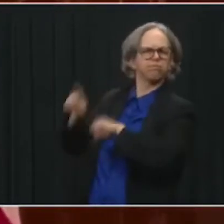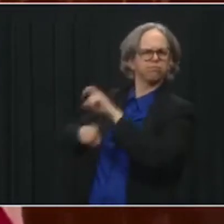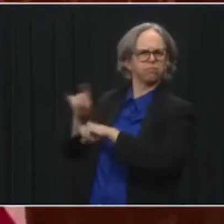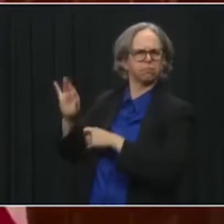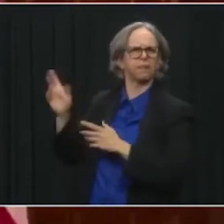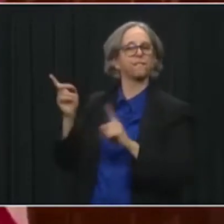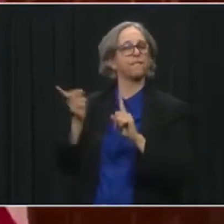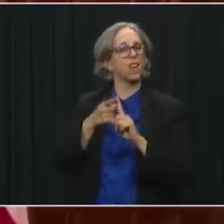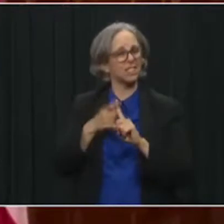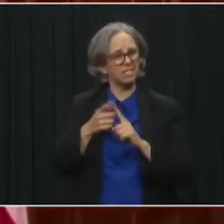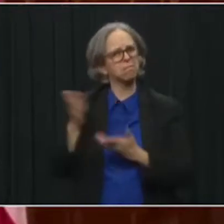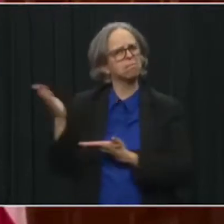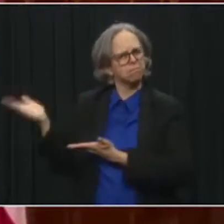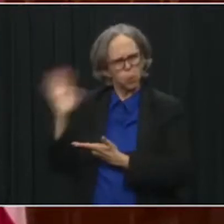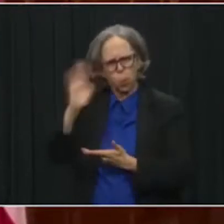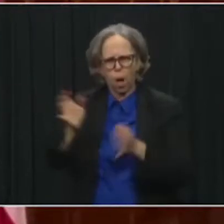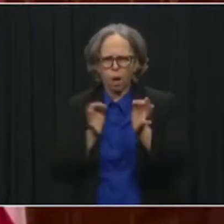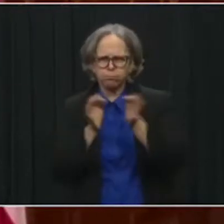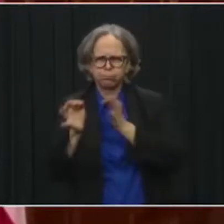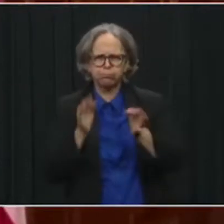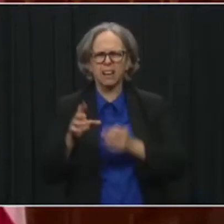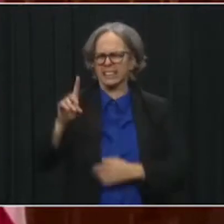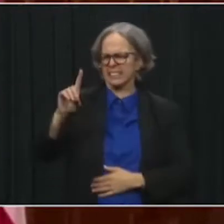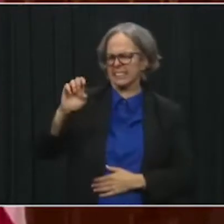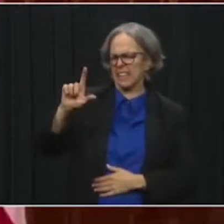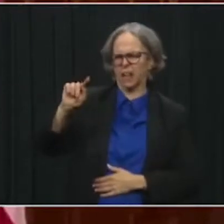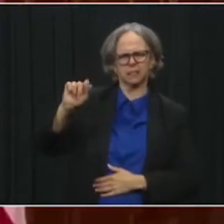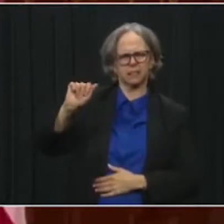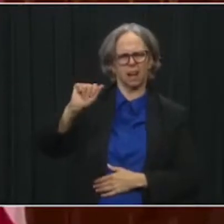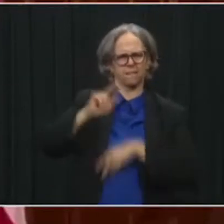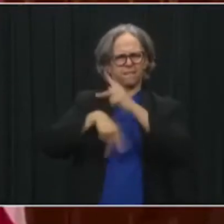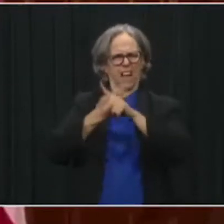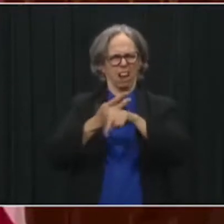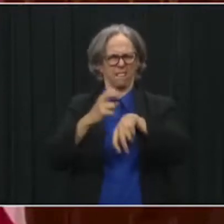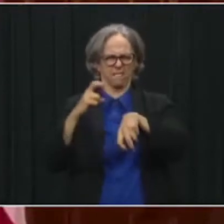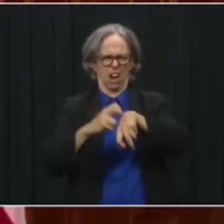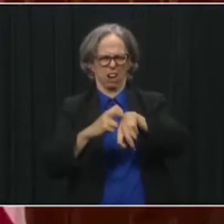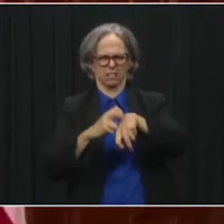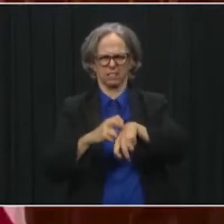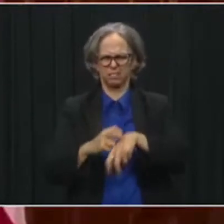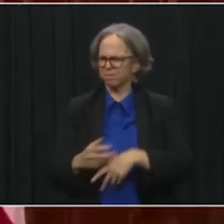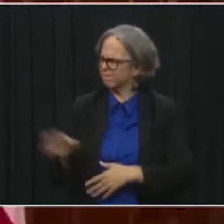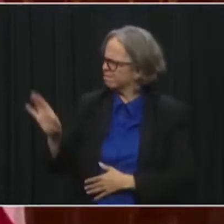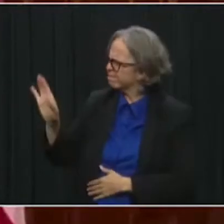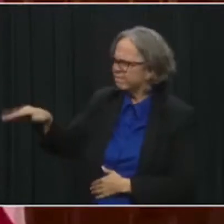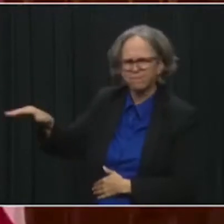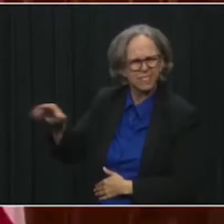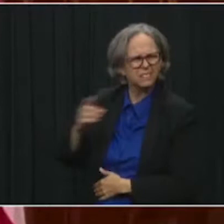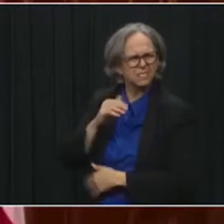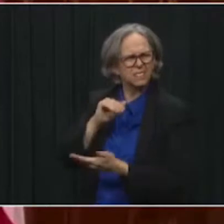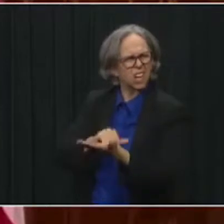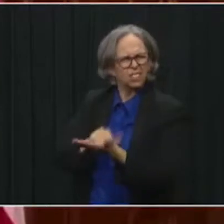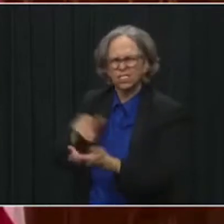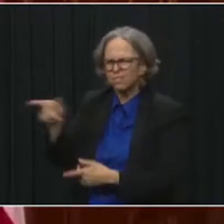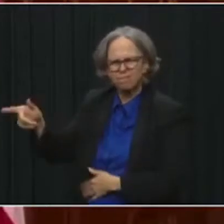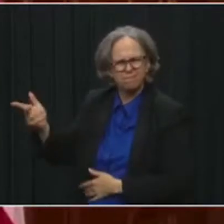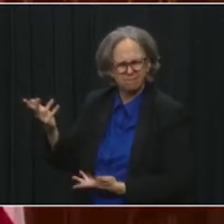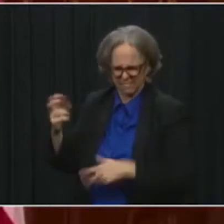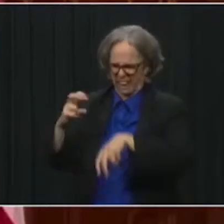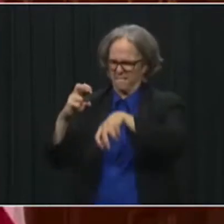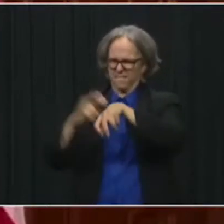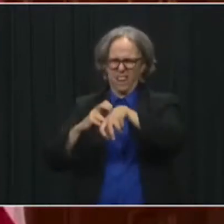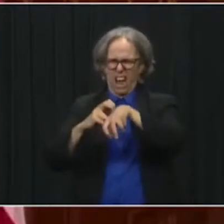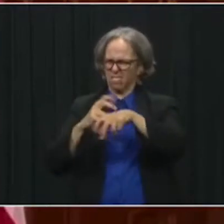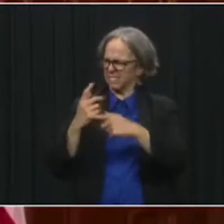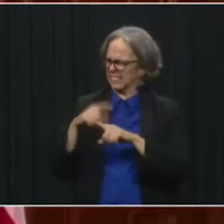the Delta variant. Doctor, tell us, what makes this different than